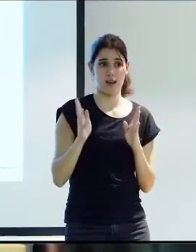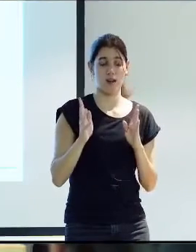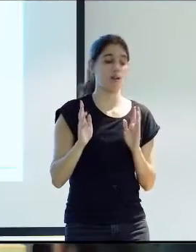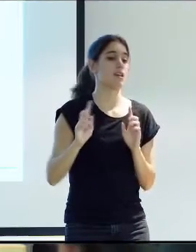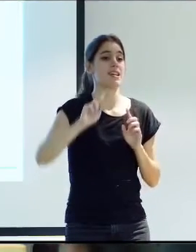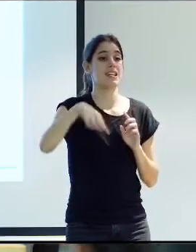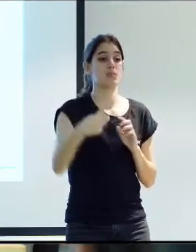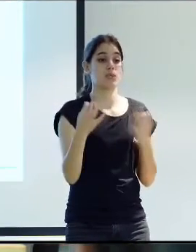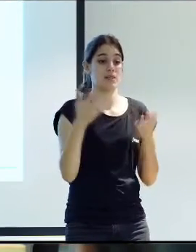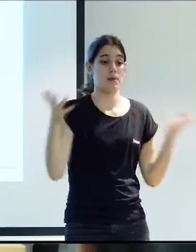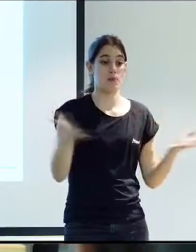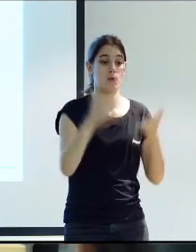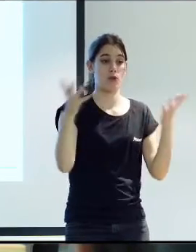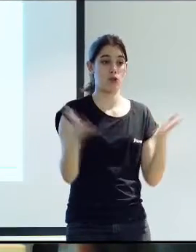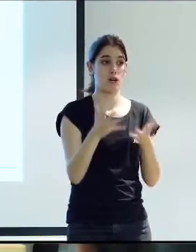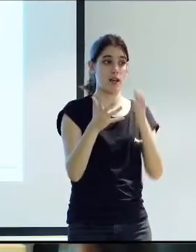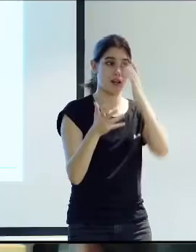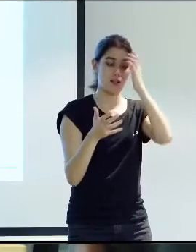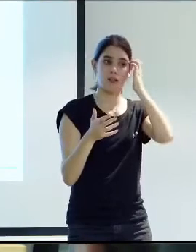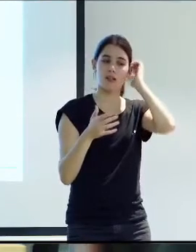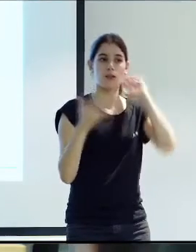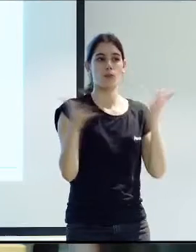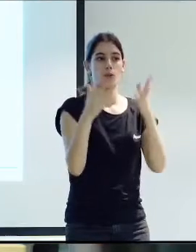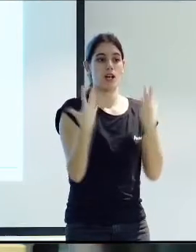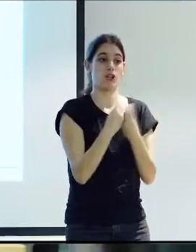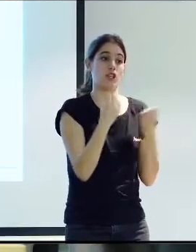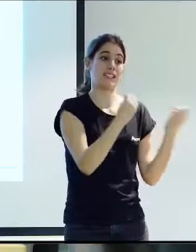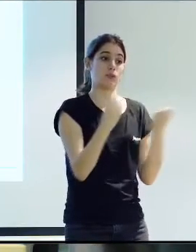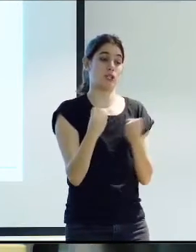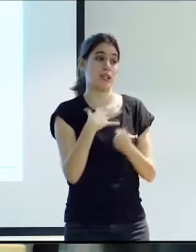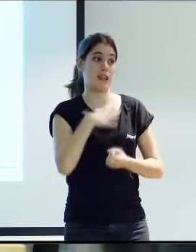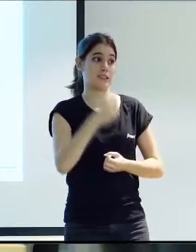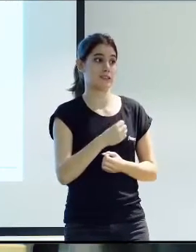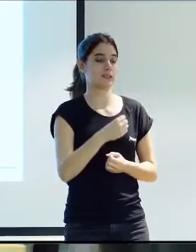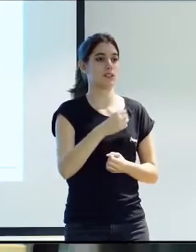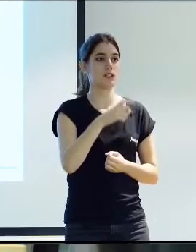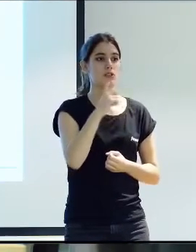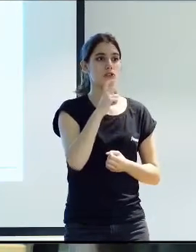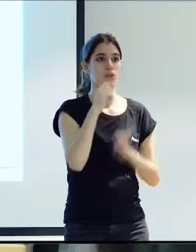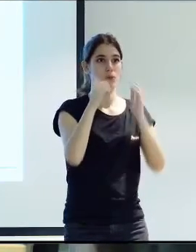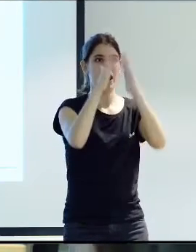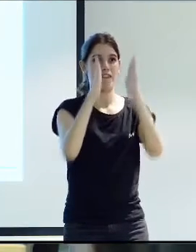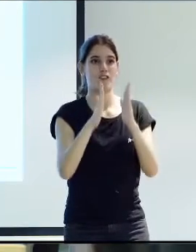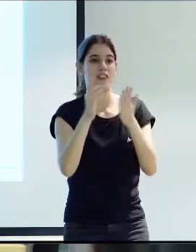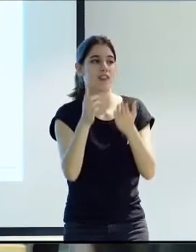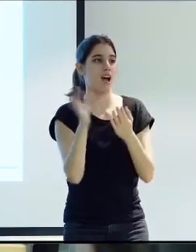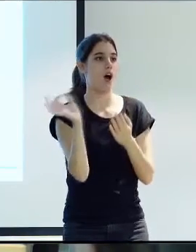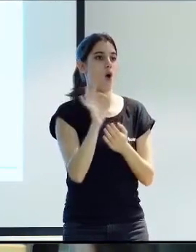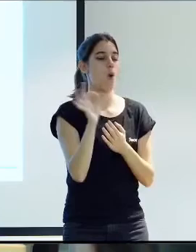diversity. And then we'll need to promote this, and we have the promotion